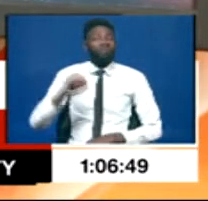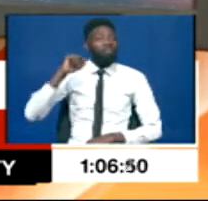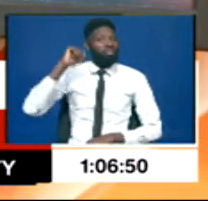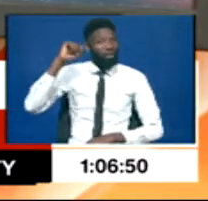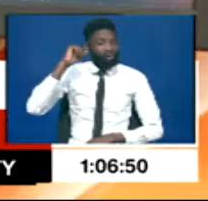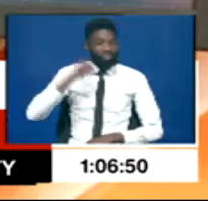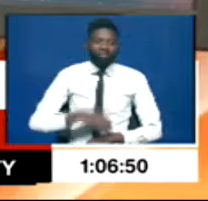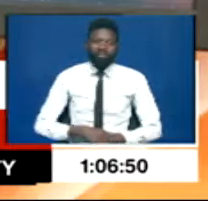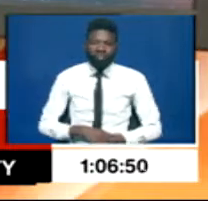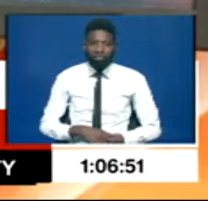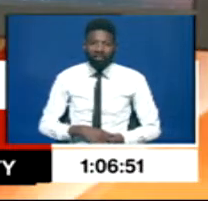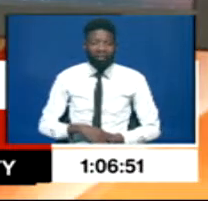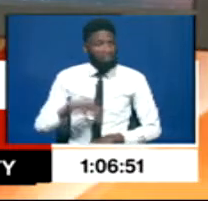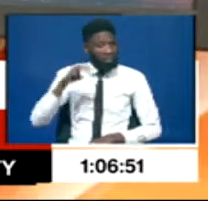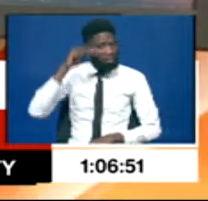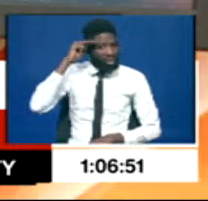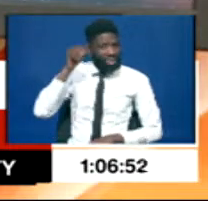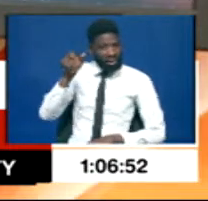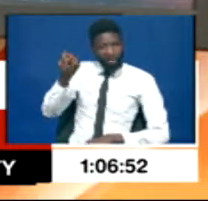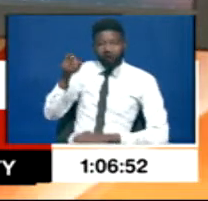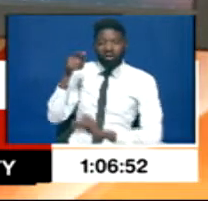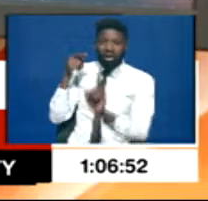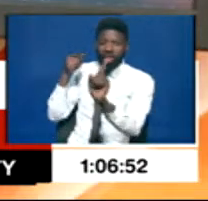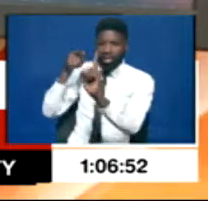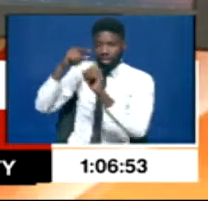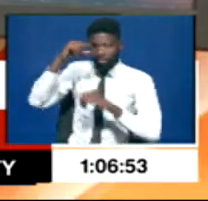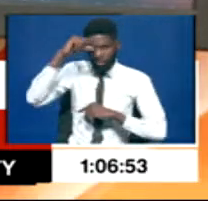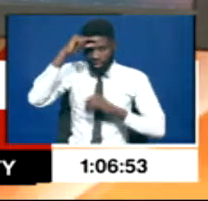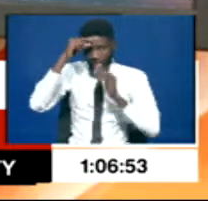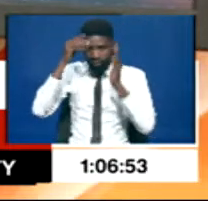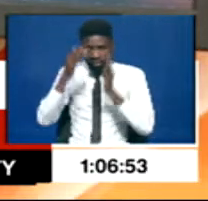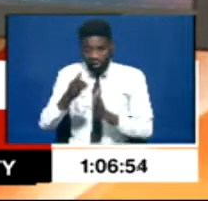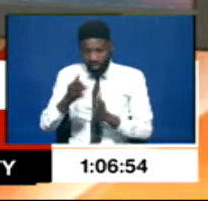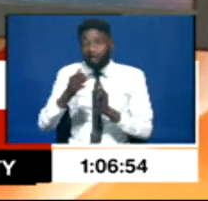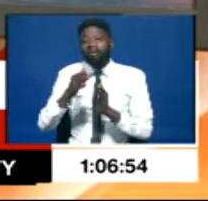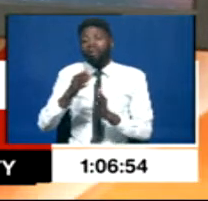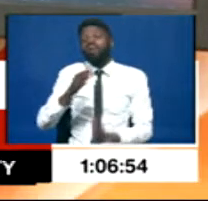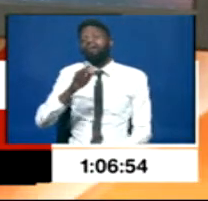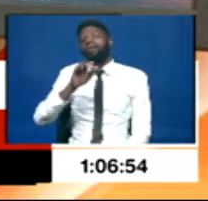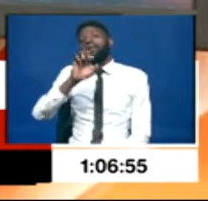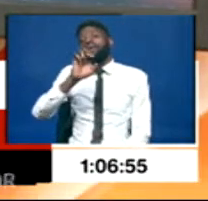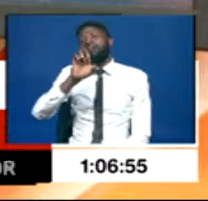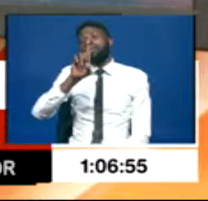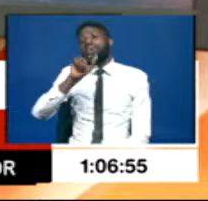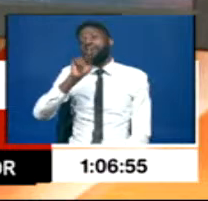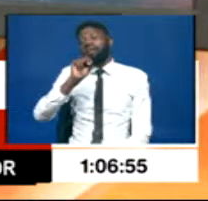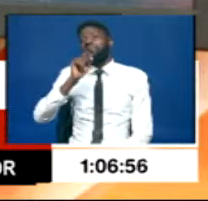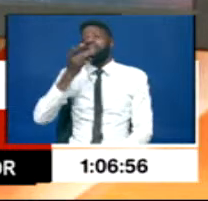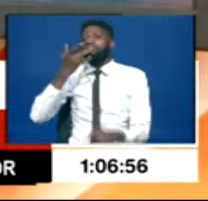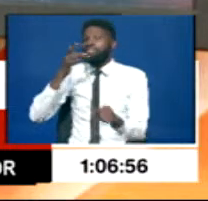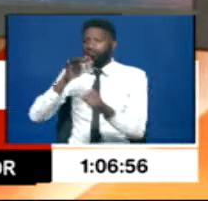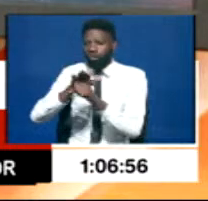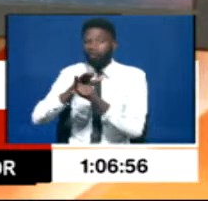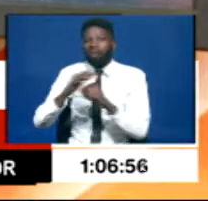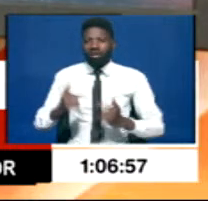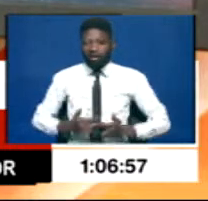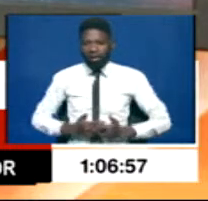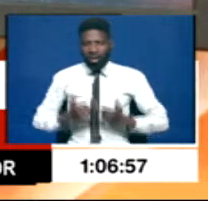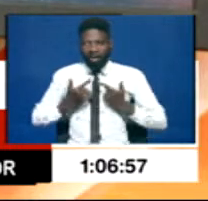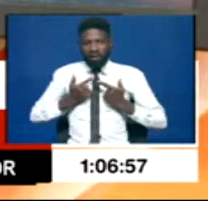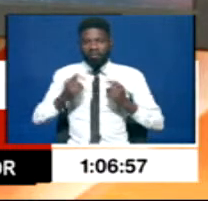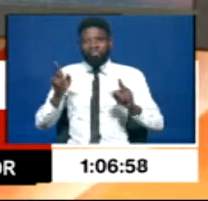Mandera gubernatorial candidate Mohamed Aidan Halif has promised to improve livelihoods of area residents if elected in the August